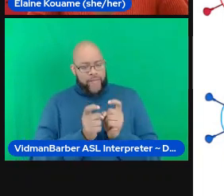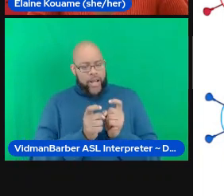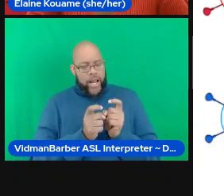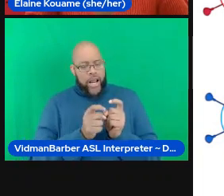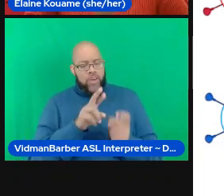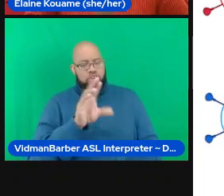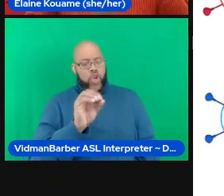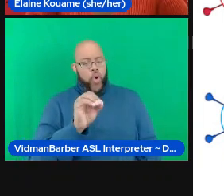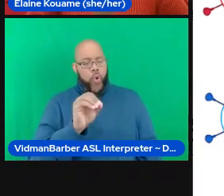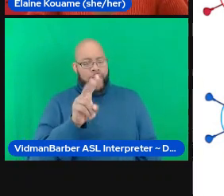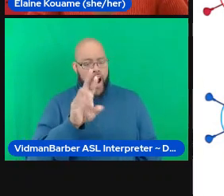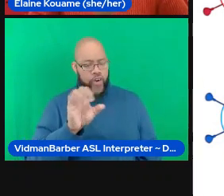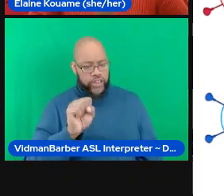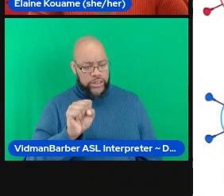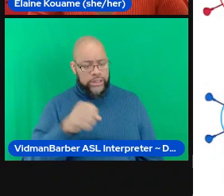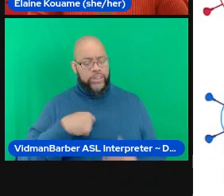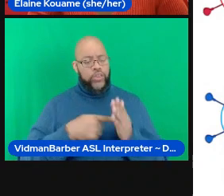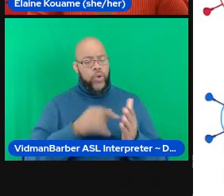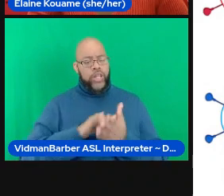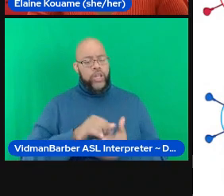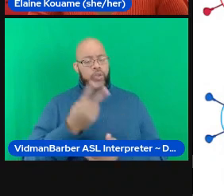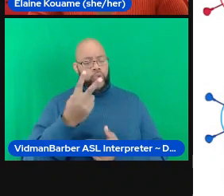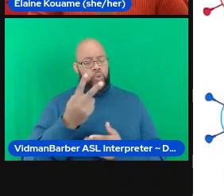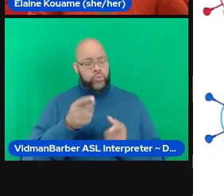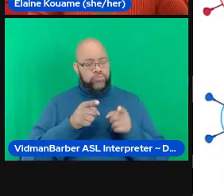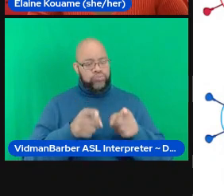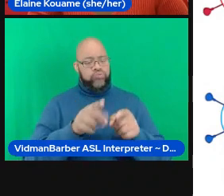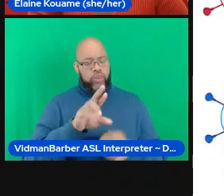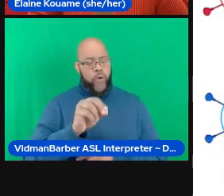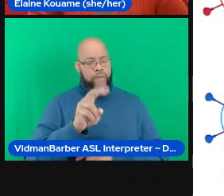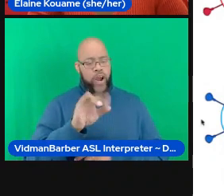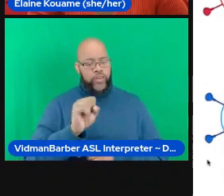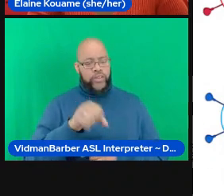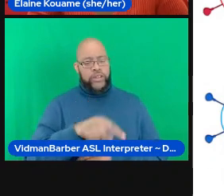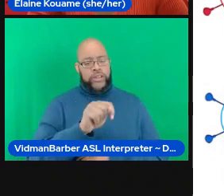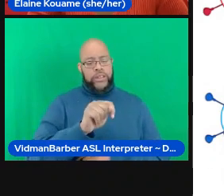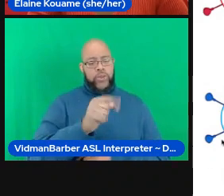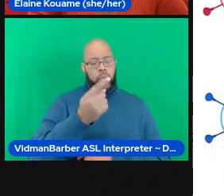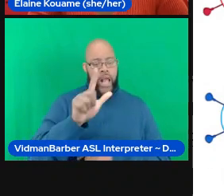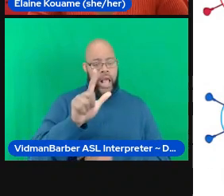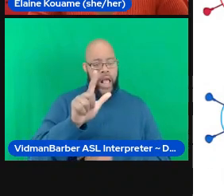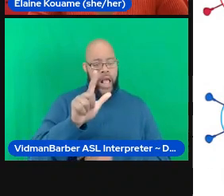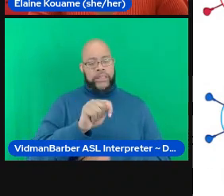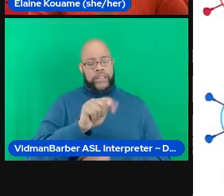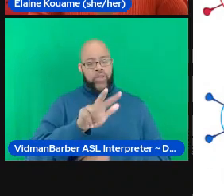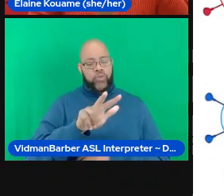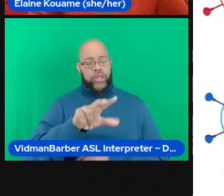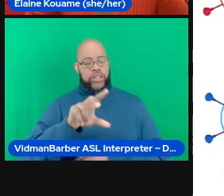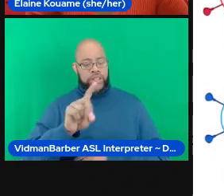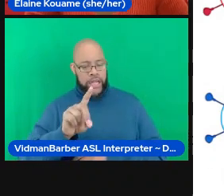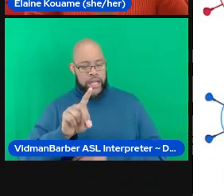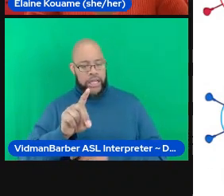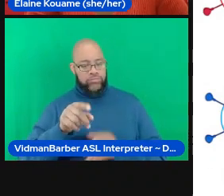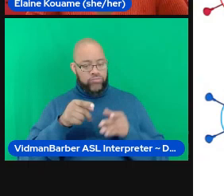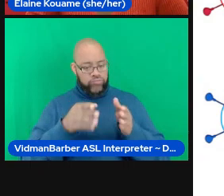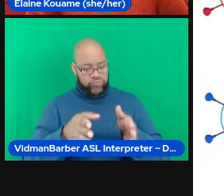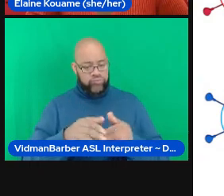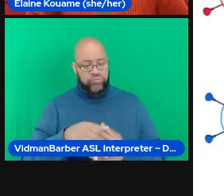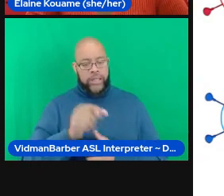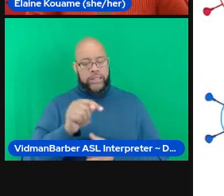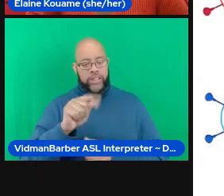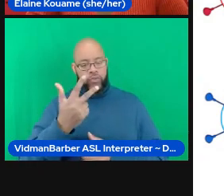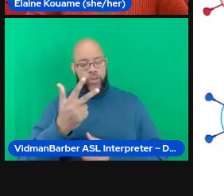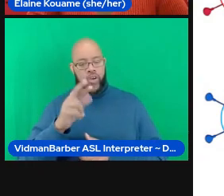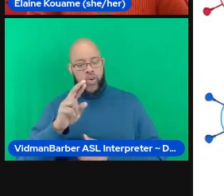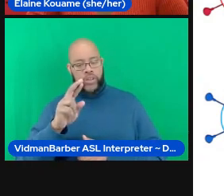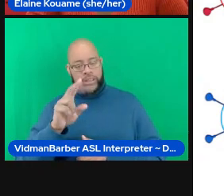reovirus. So here I'm showing two strains of reovirus, so T1L strain and the T3D-RV strain. So what we did, we